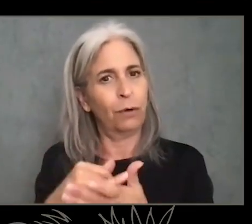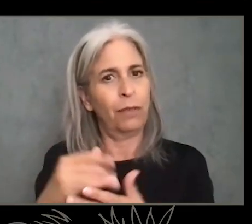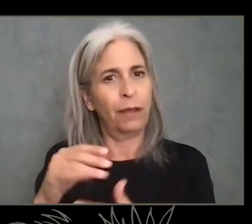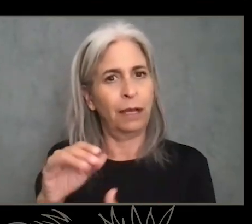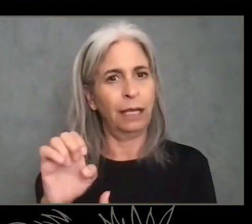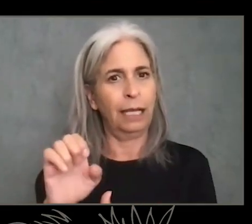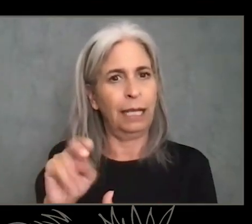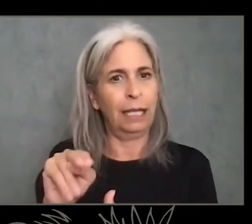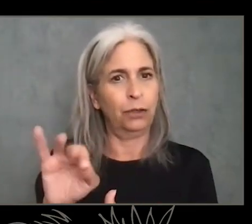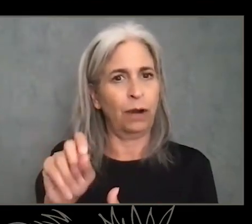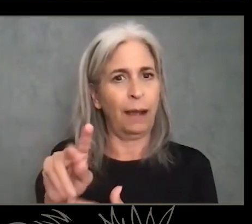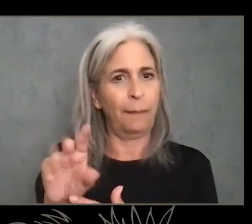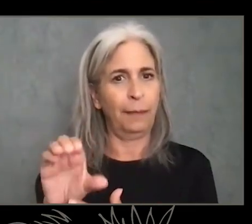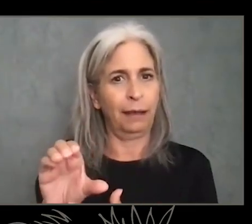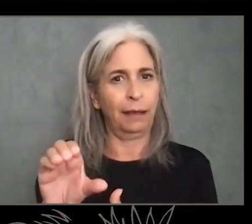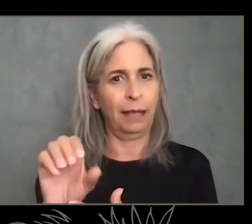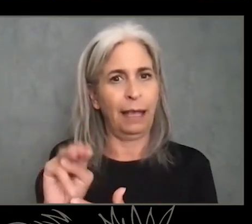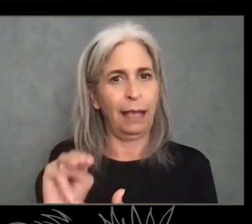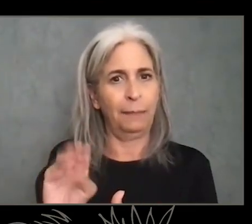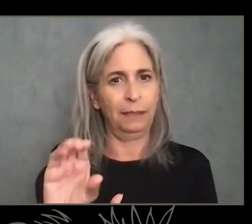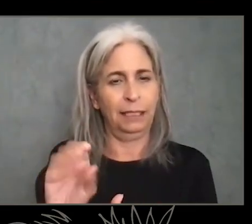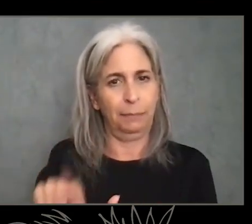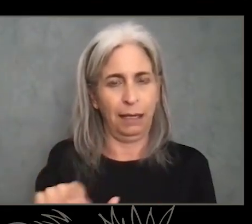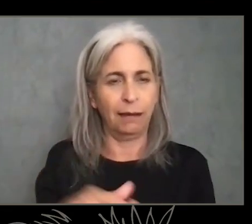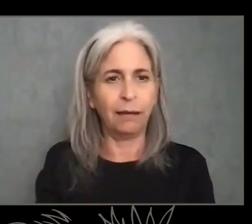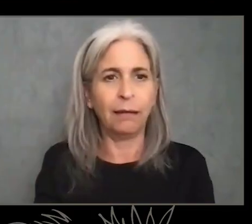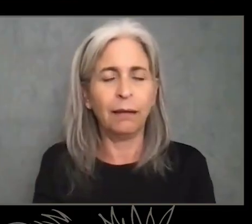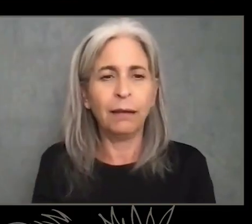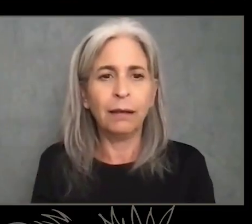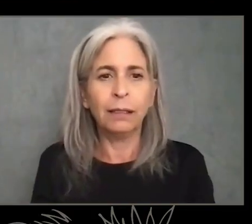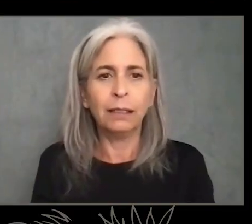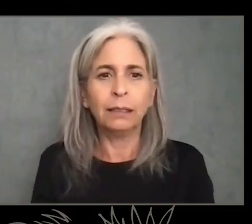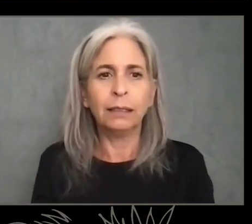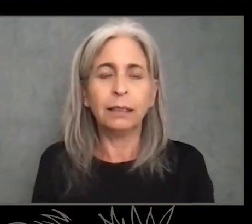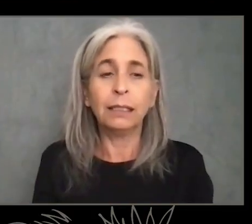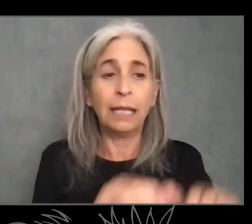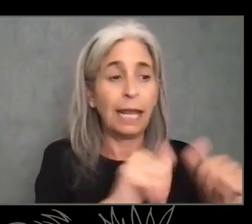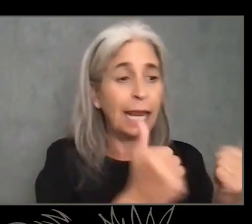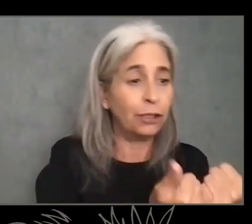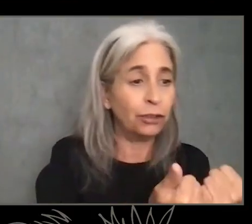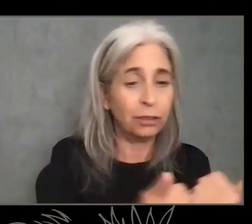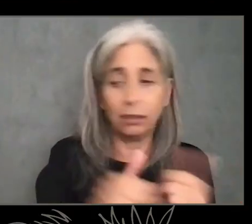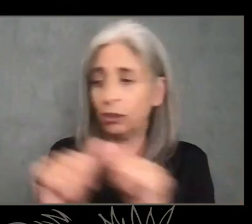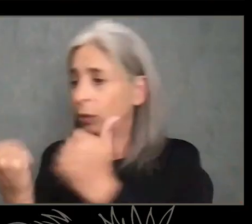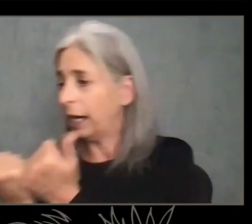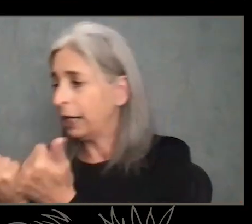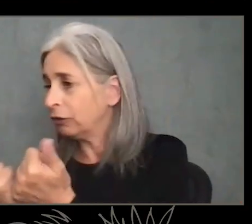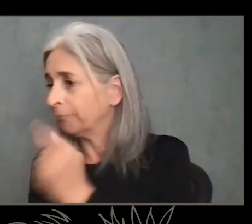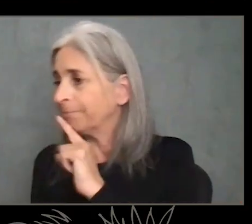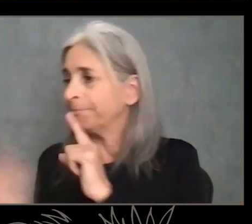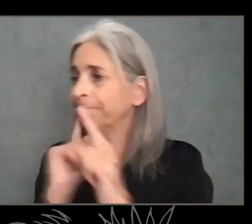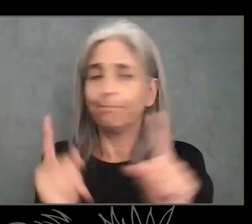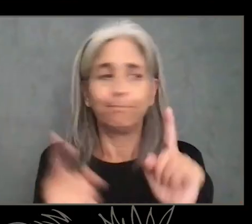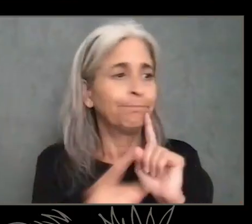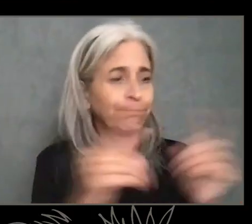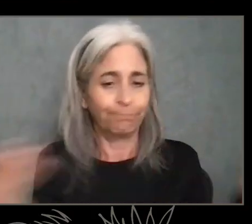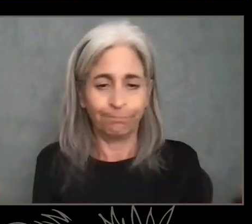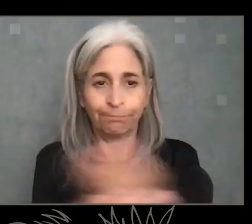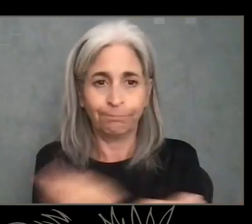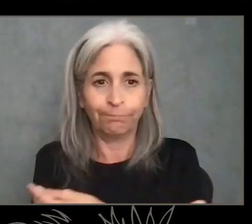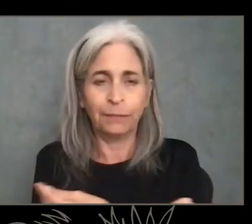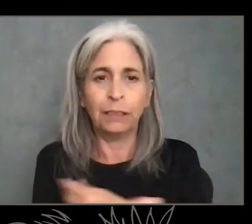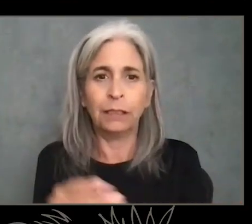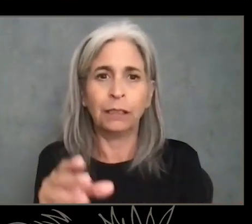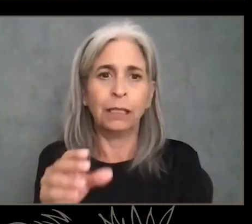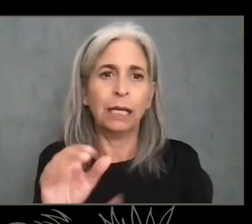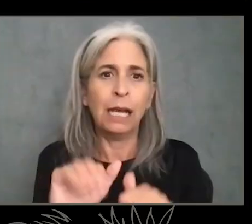MCP. And it's basically the same. It's agents talking to agents. How do I create a client agent